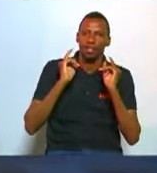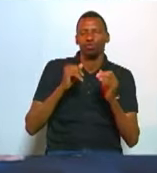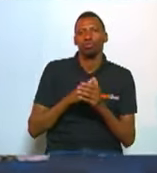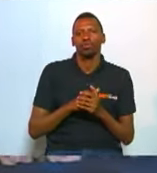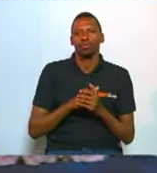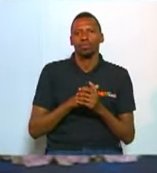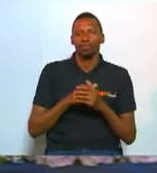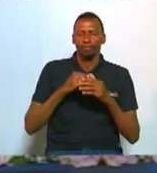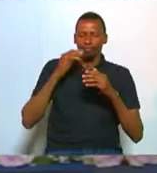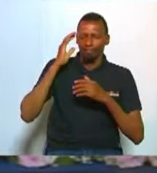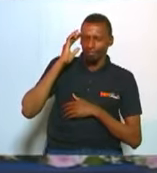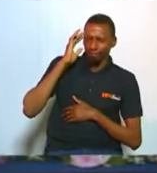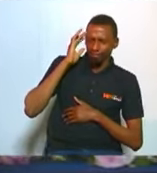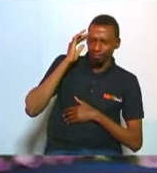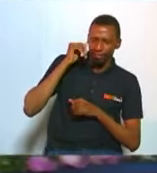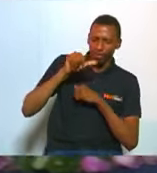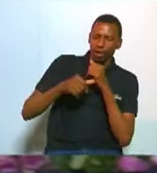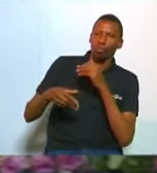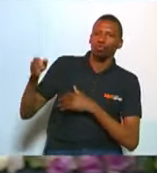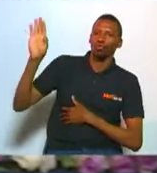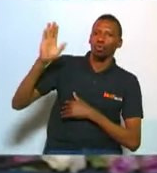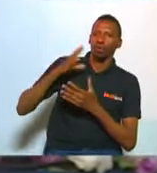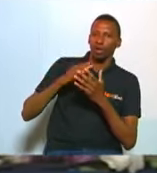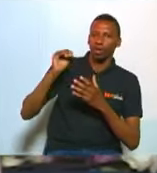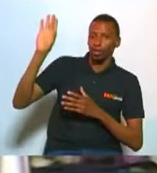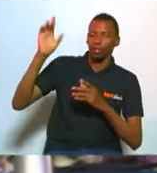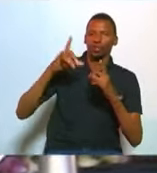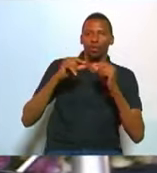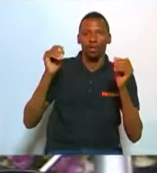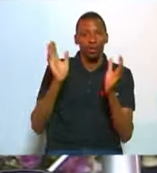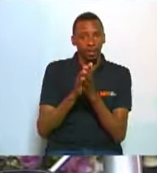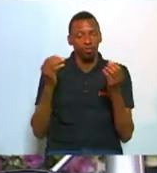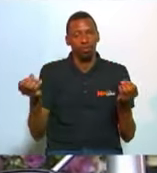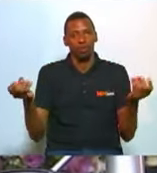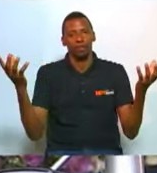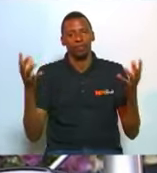Meditate upon him and his word. Hallelujah.